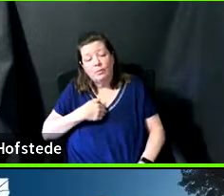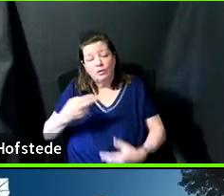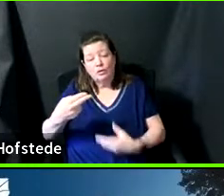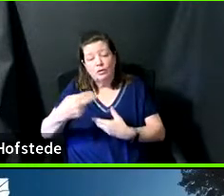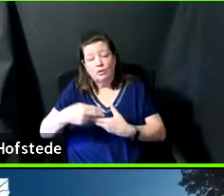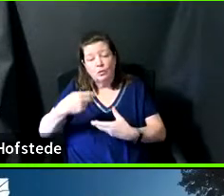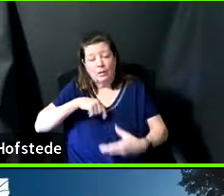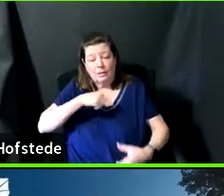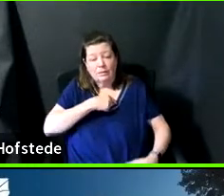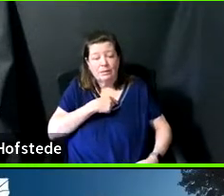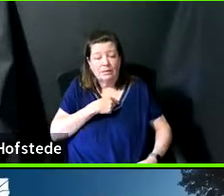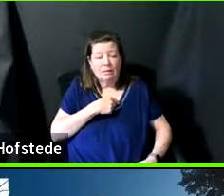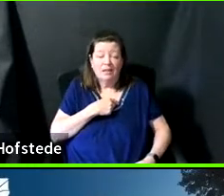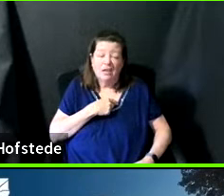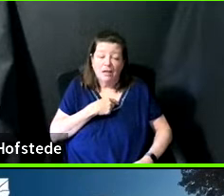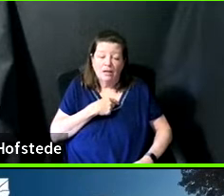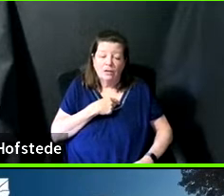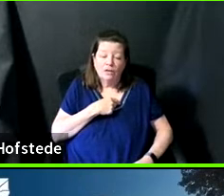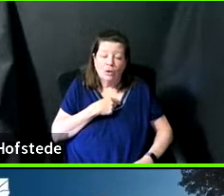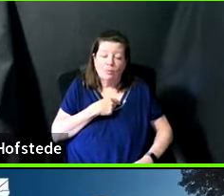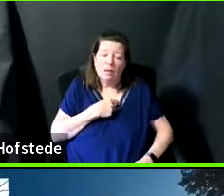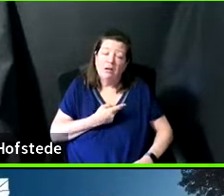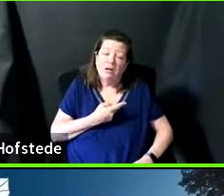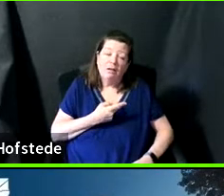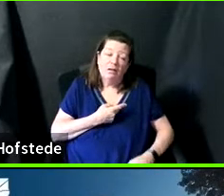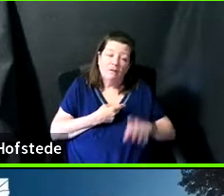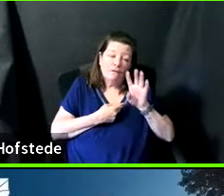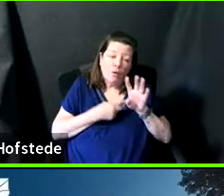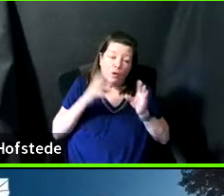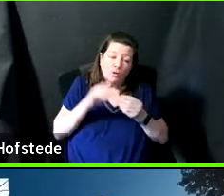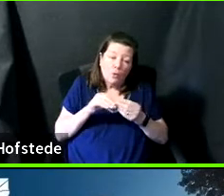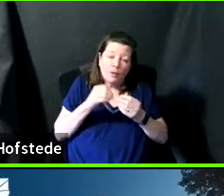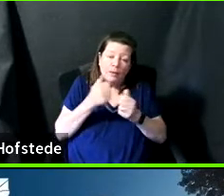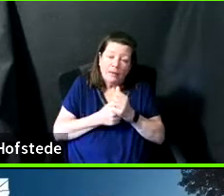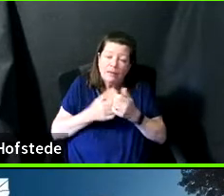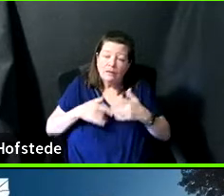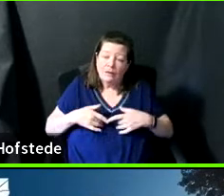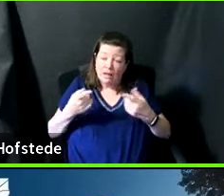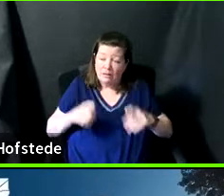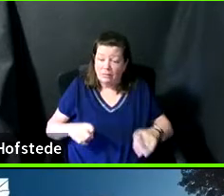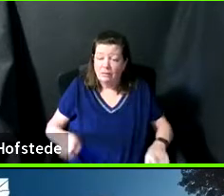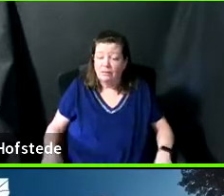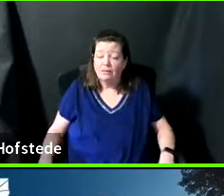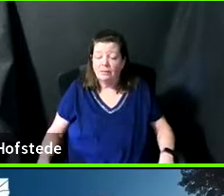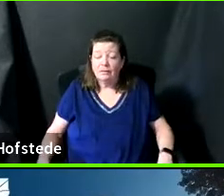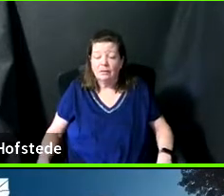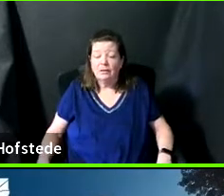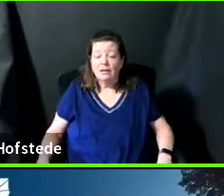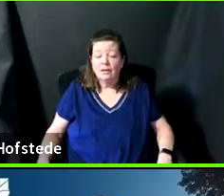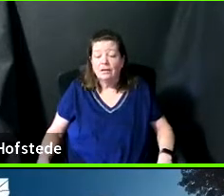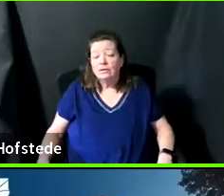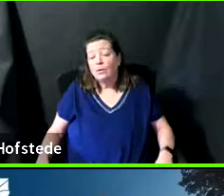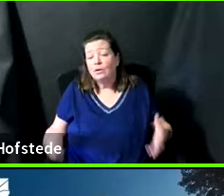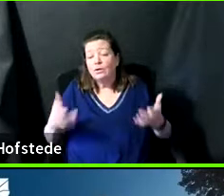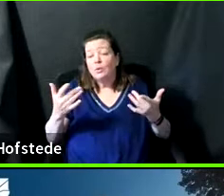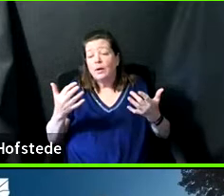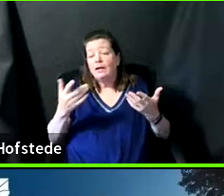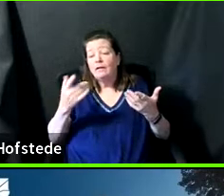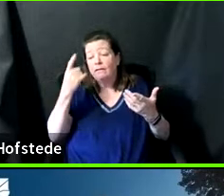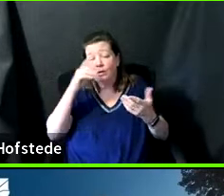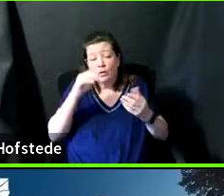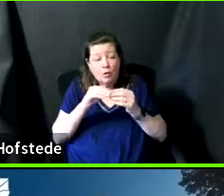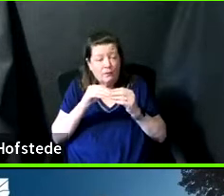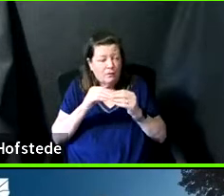be 2 others at each event. So stay tuned for more on that. I saw a